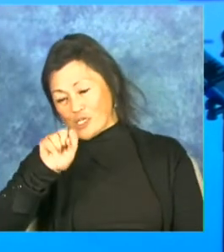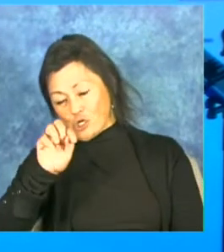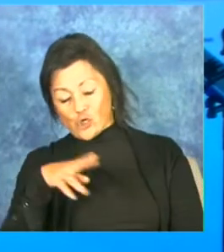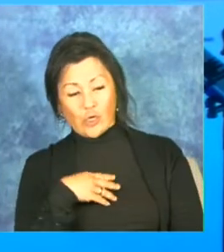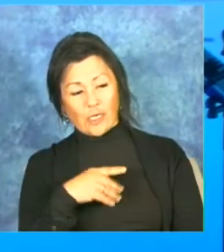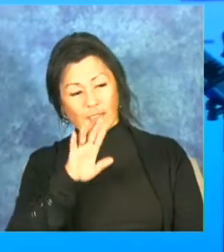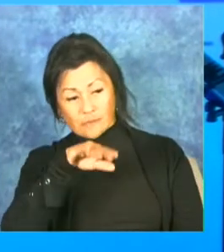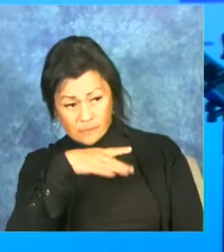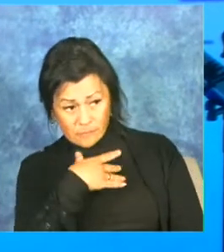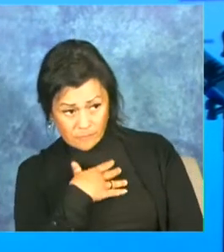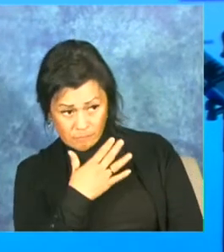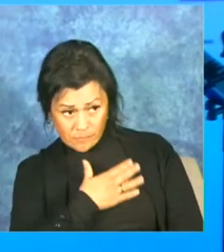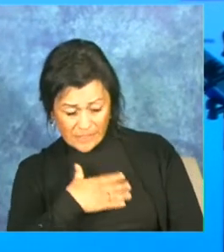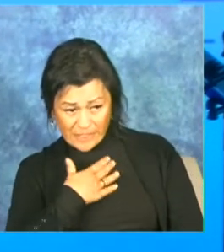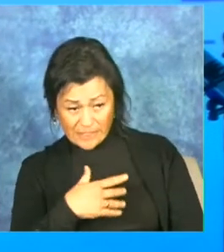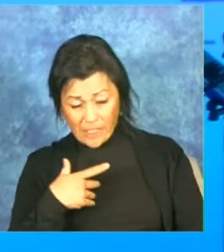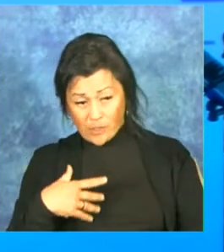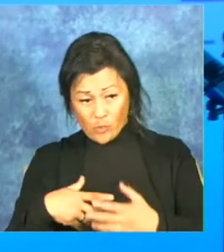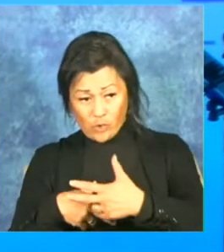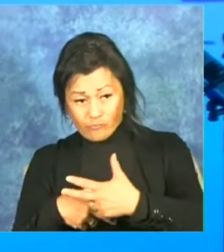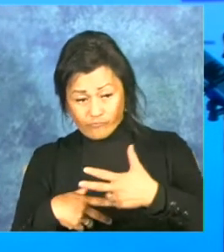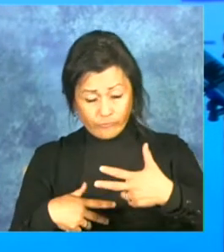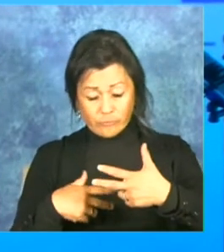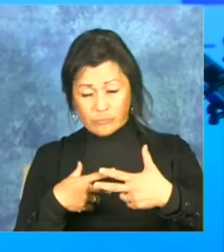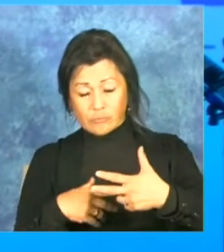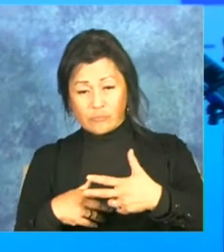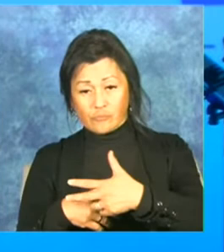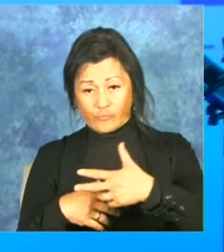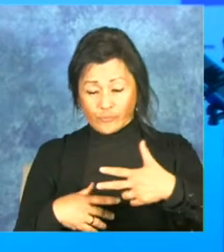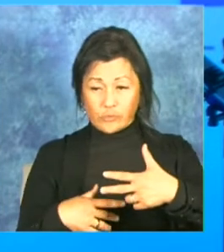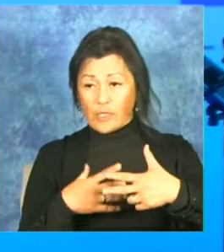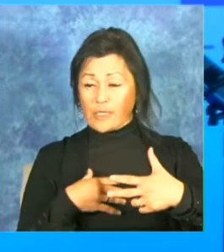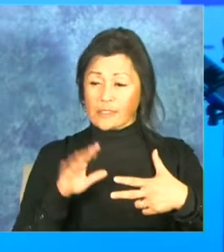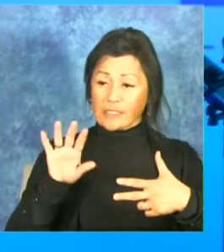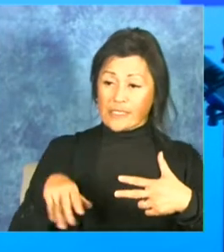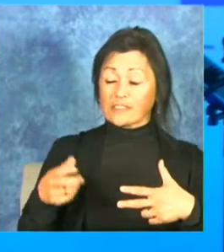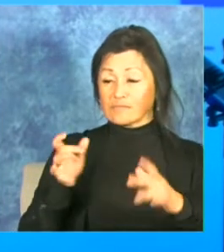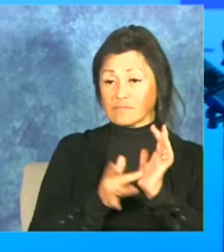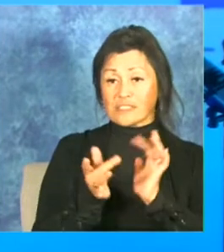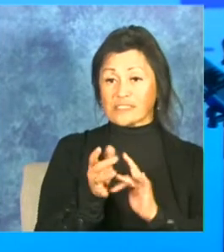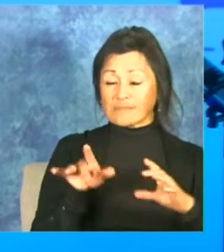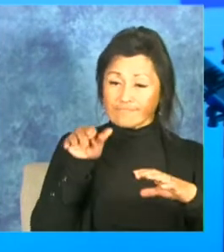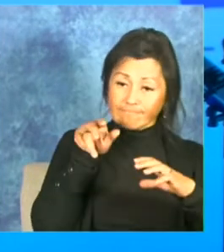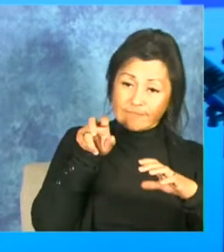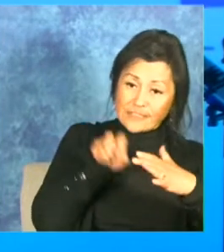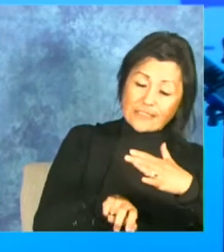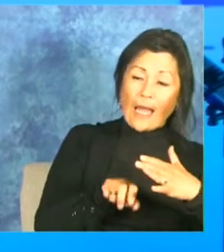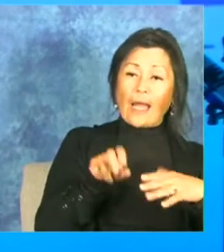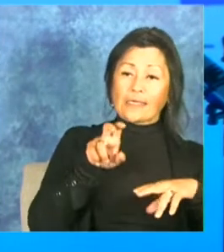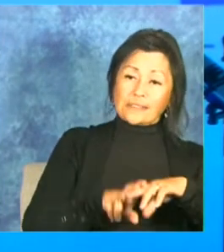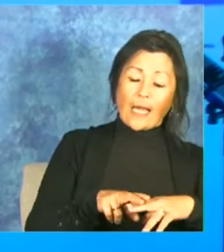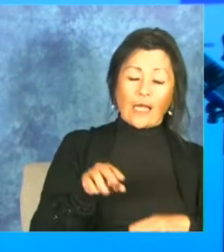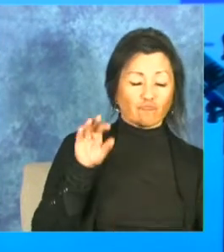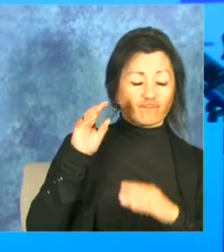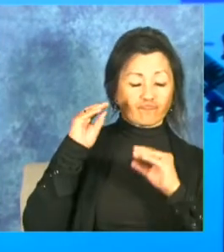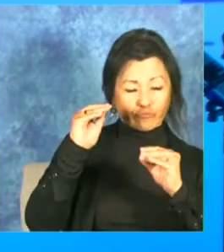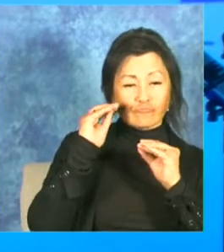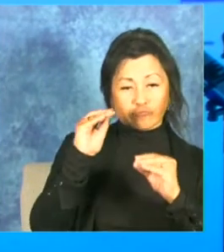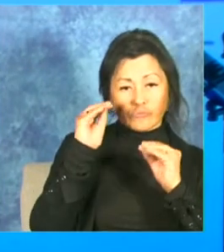and asked him to put out a little from shore. And then he sat down and he taught the people from the